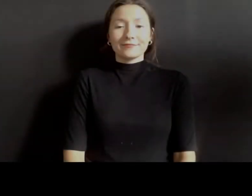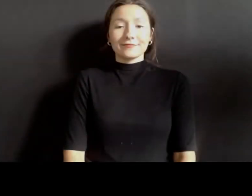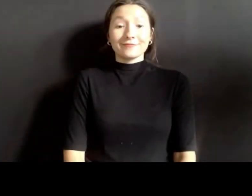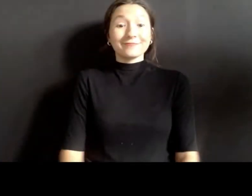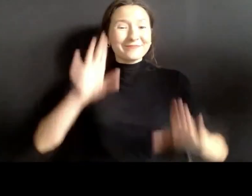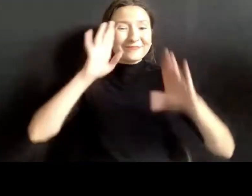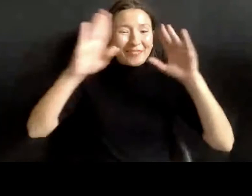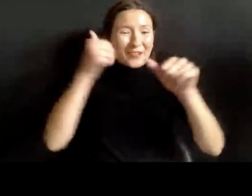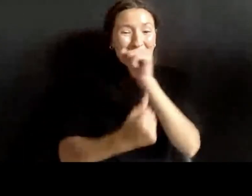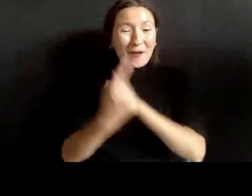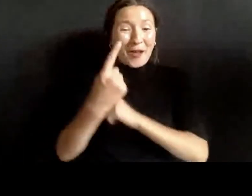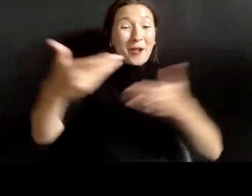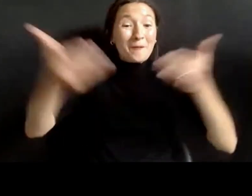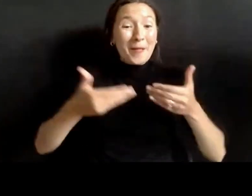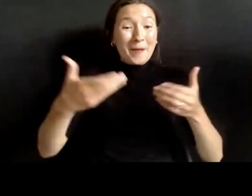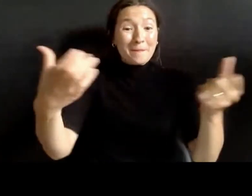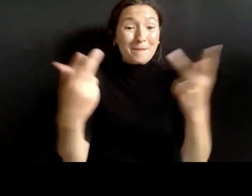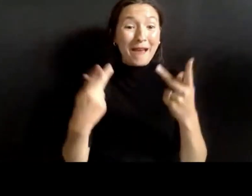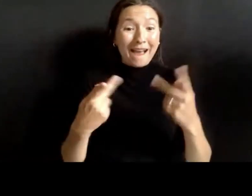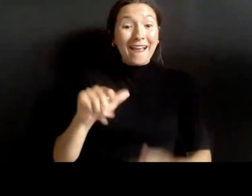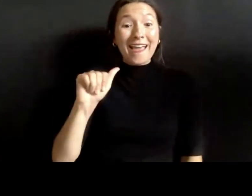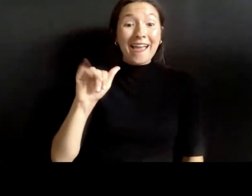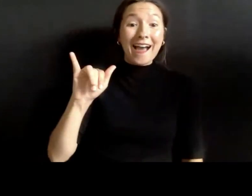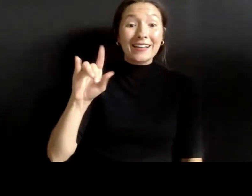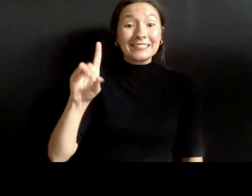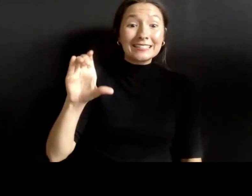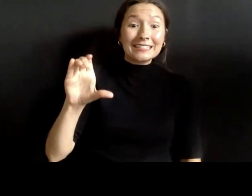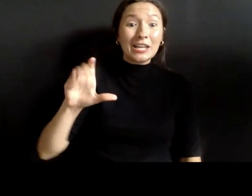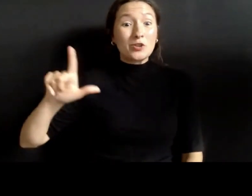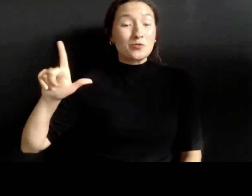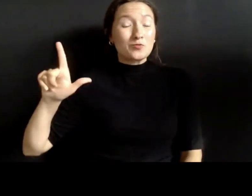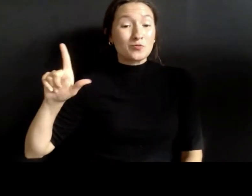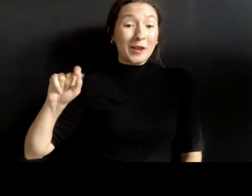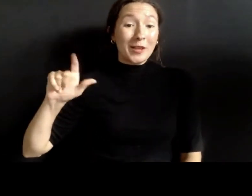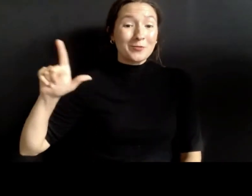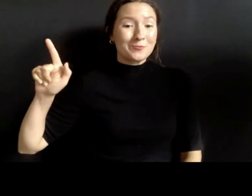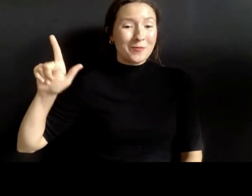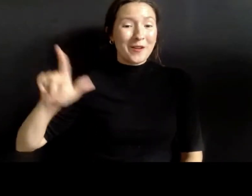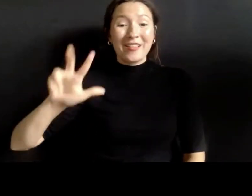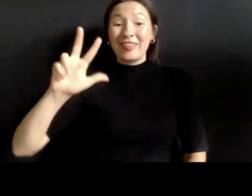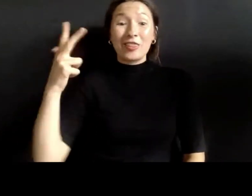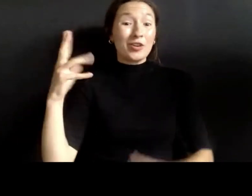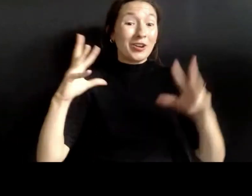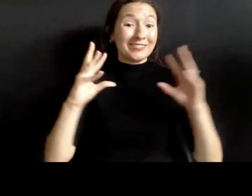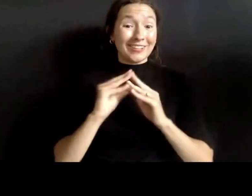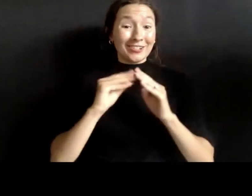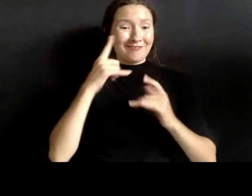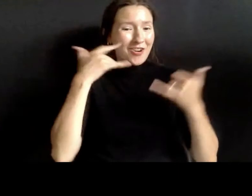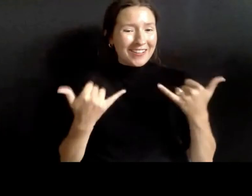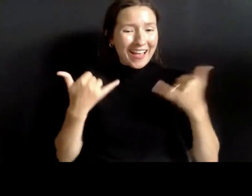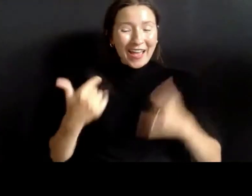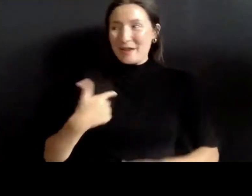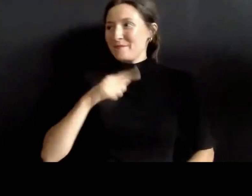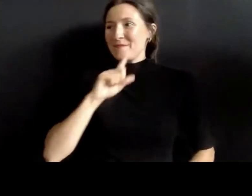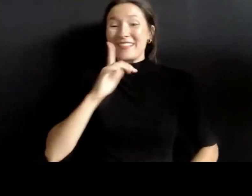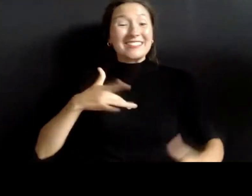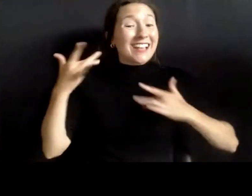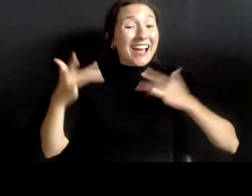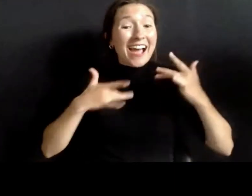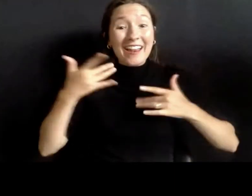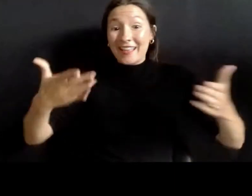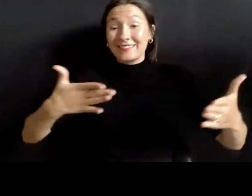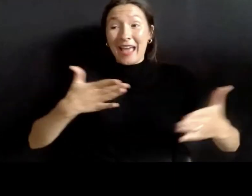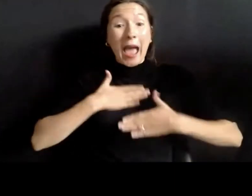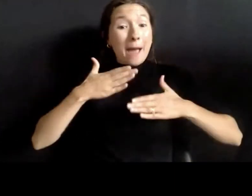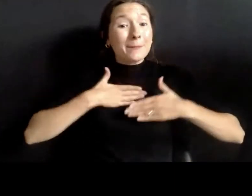Hello, everybody. Welcome back to AIDC 21, third session of the day. And I'm very excited and happy to introduce